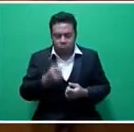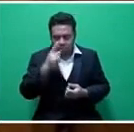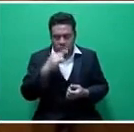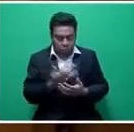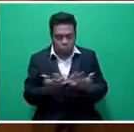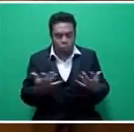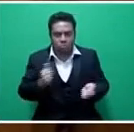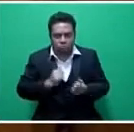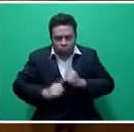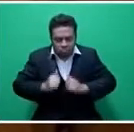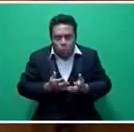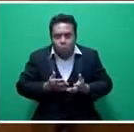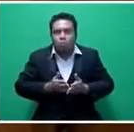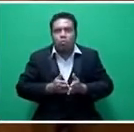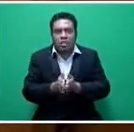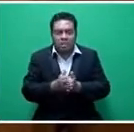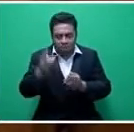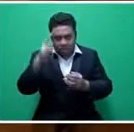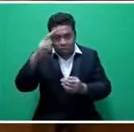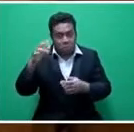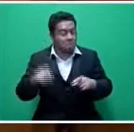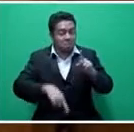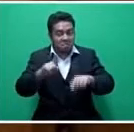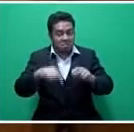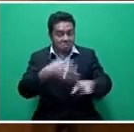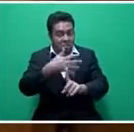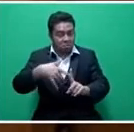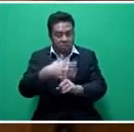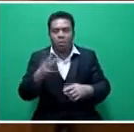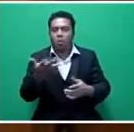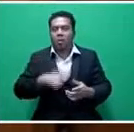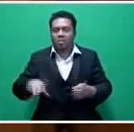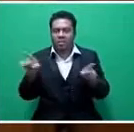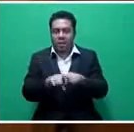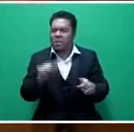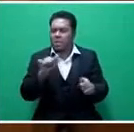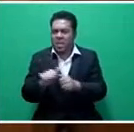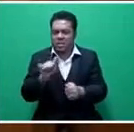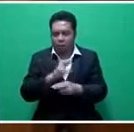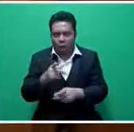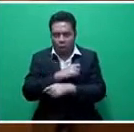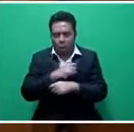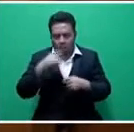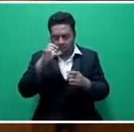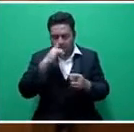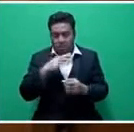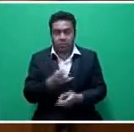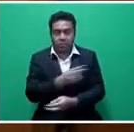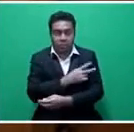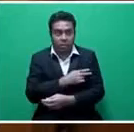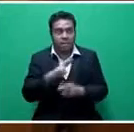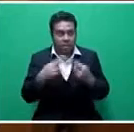to continue to serve the nation. We may come from many different backgrounds, but we want the same, the best for our people. Security for ourselves